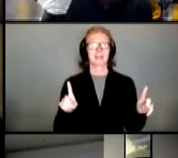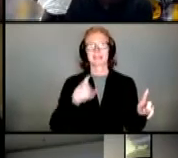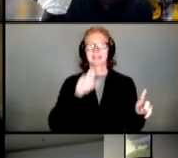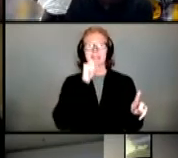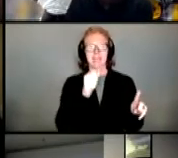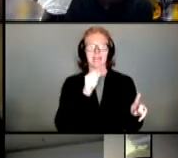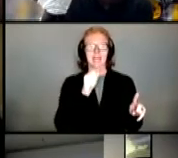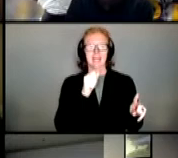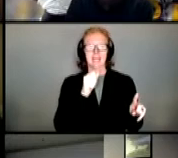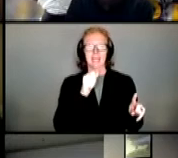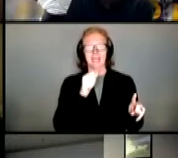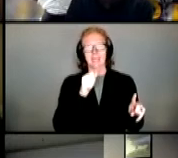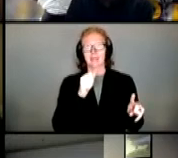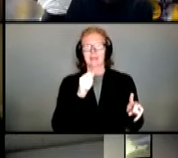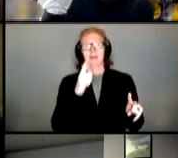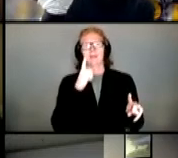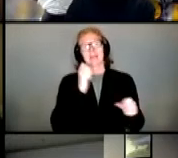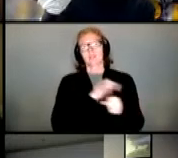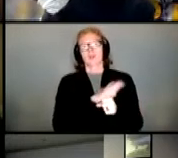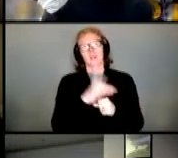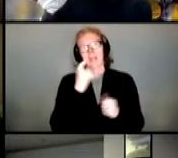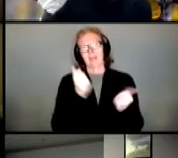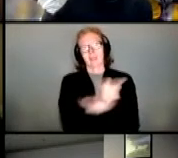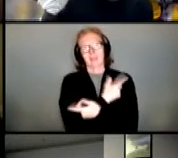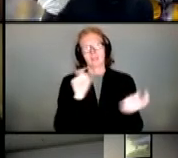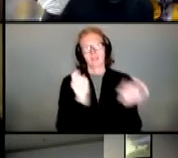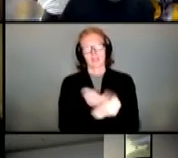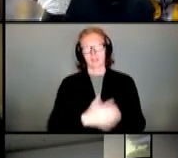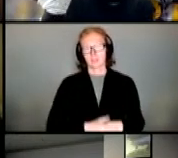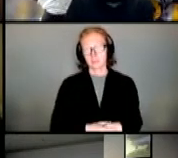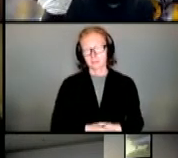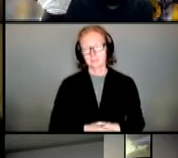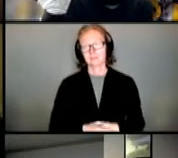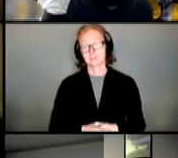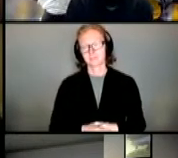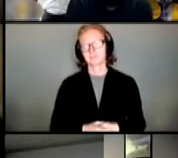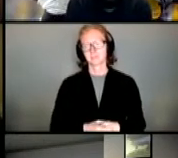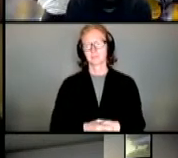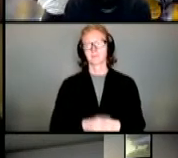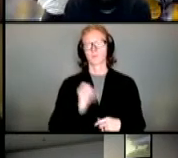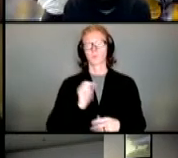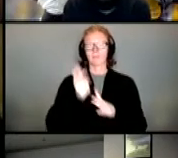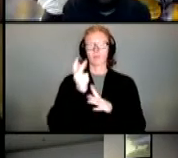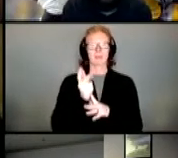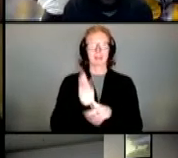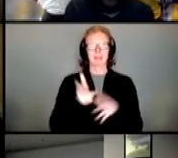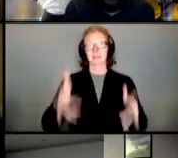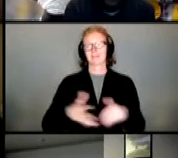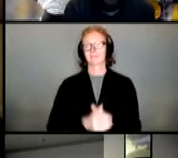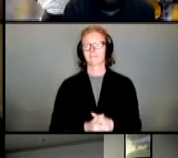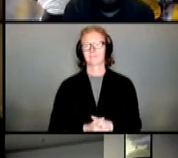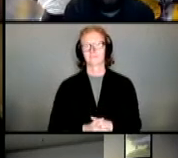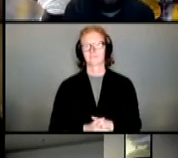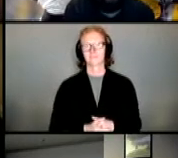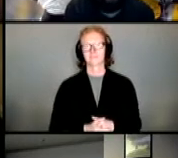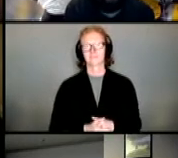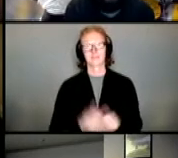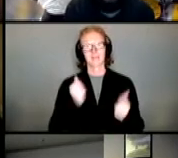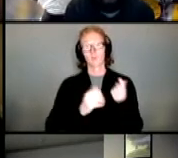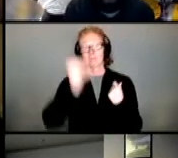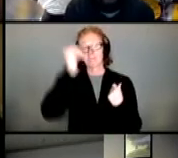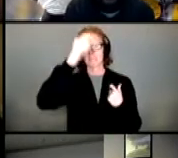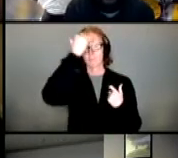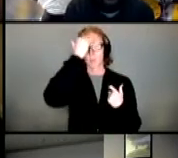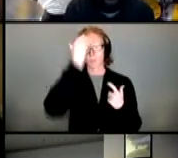not, the pandemic really changed. How that things work. So we have 3 minutes, just so everybody knows.